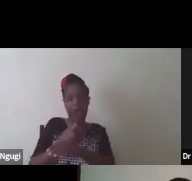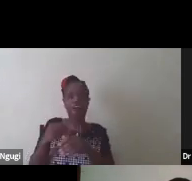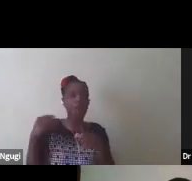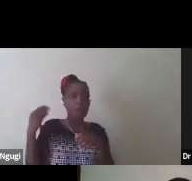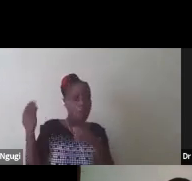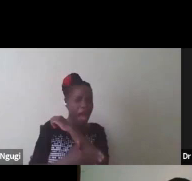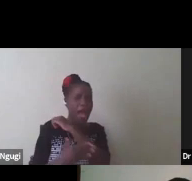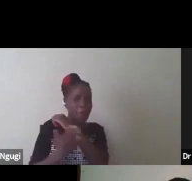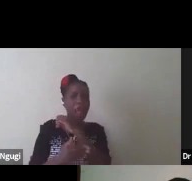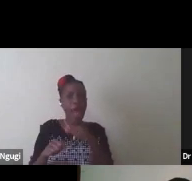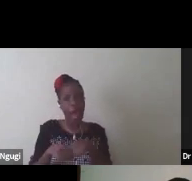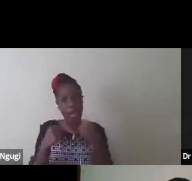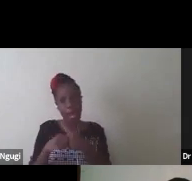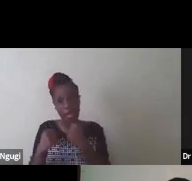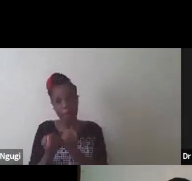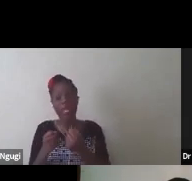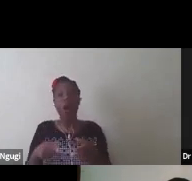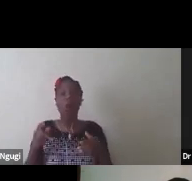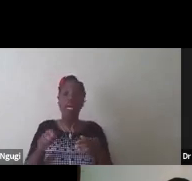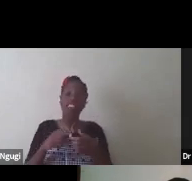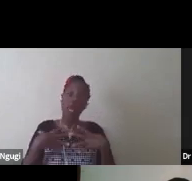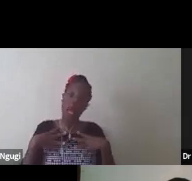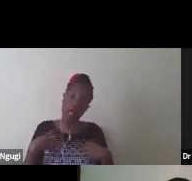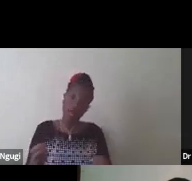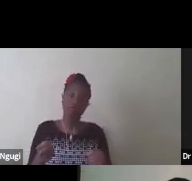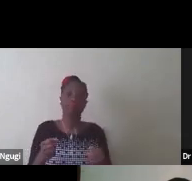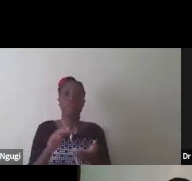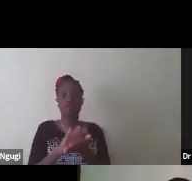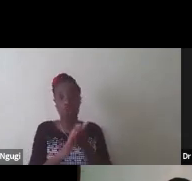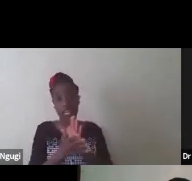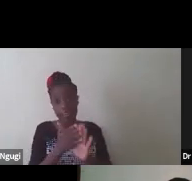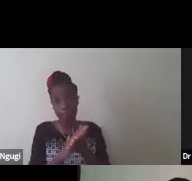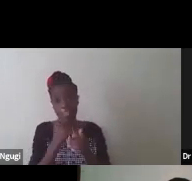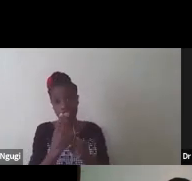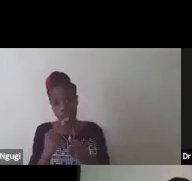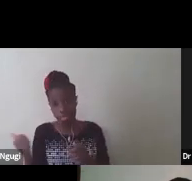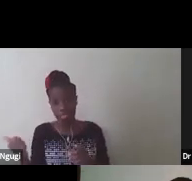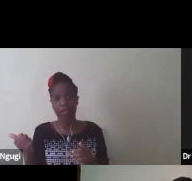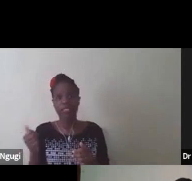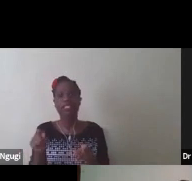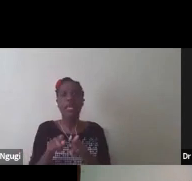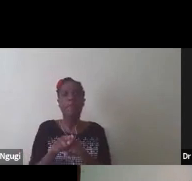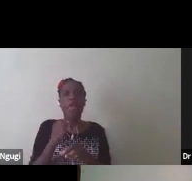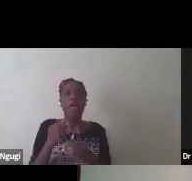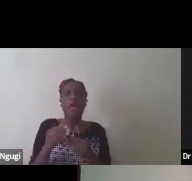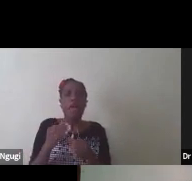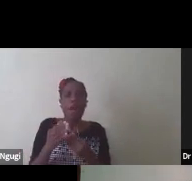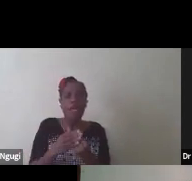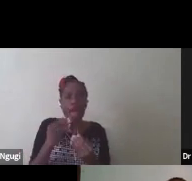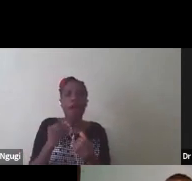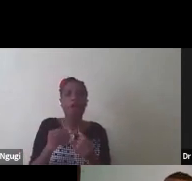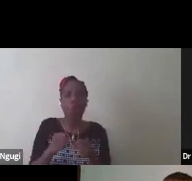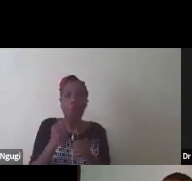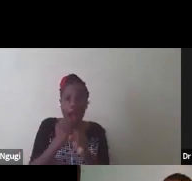have a reconciliation. People must be able to work together. Healthcare workers working together with people with lived experience. Government working